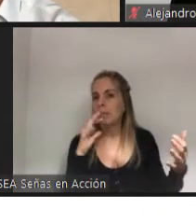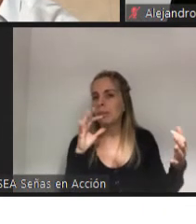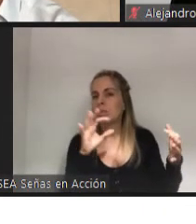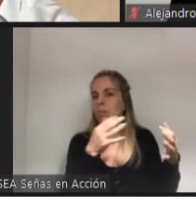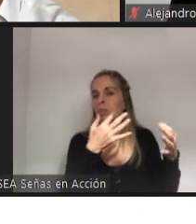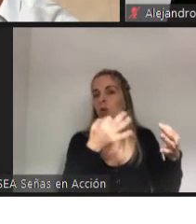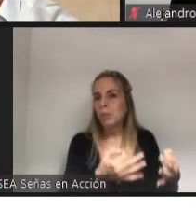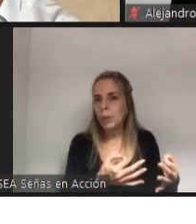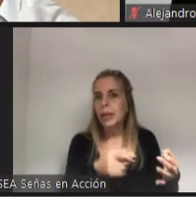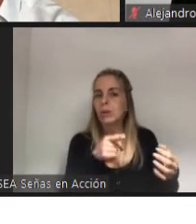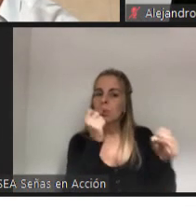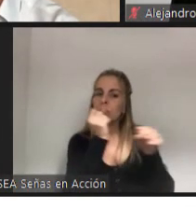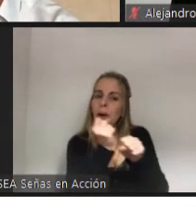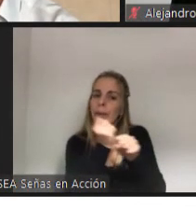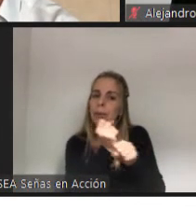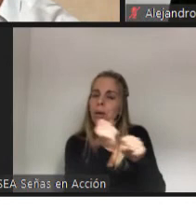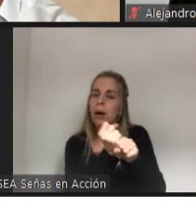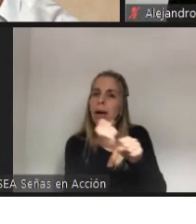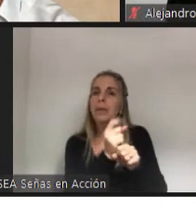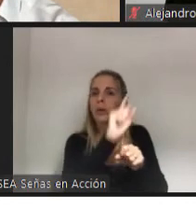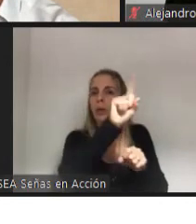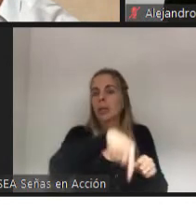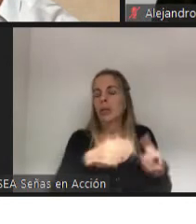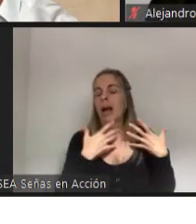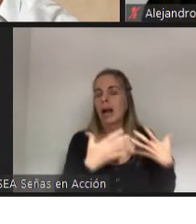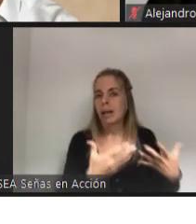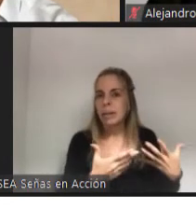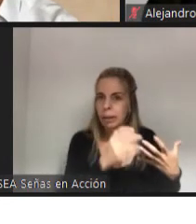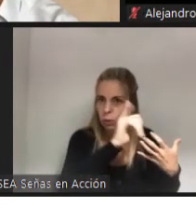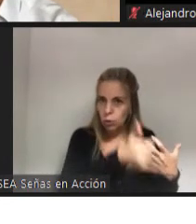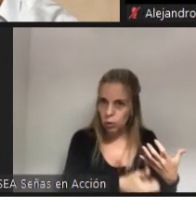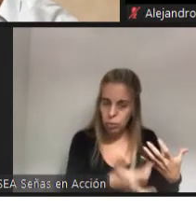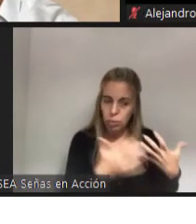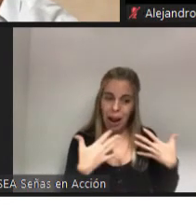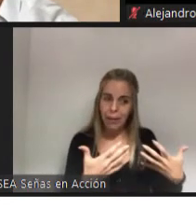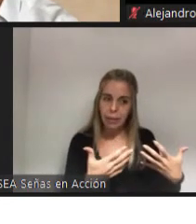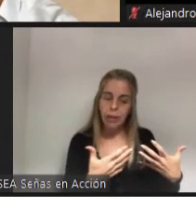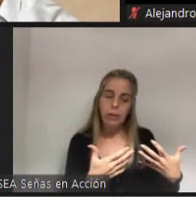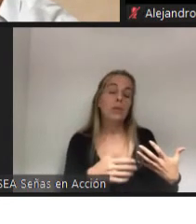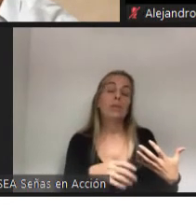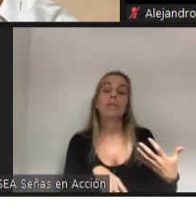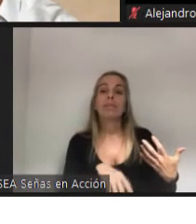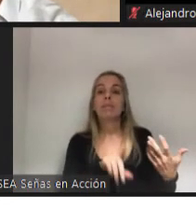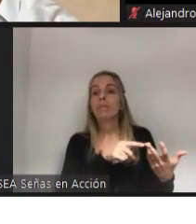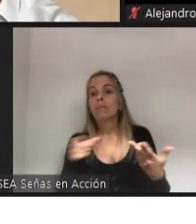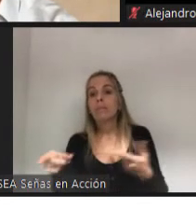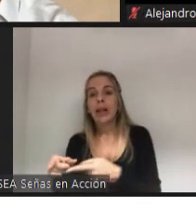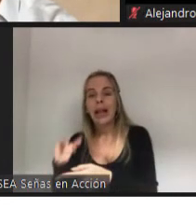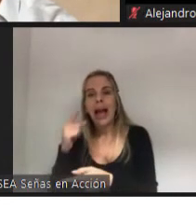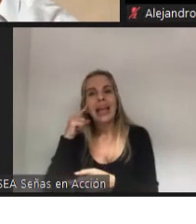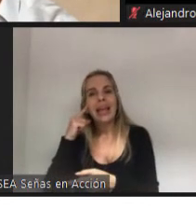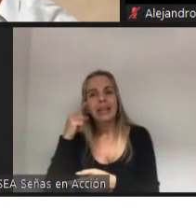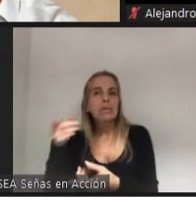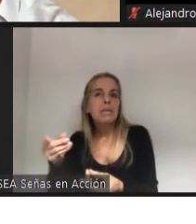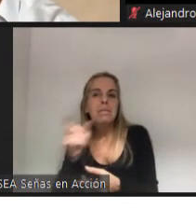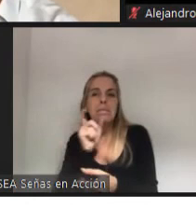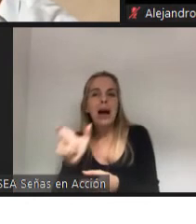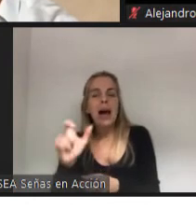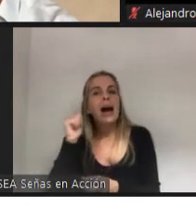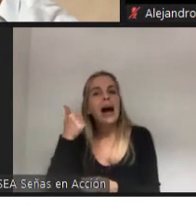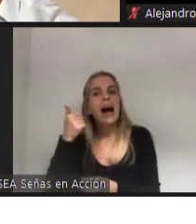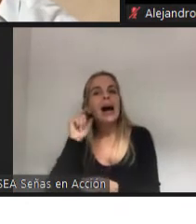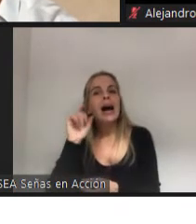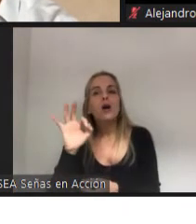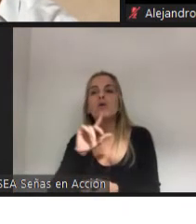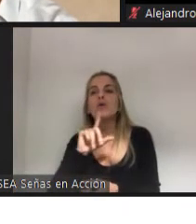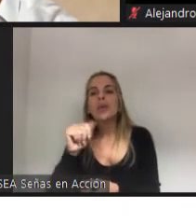is possible. So we work, and we keep working, and at some point we are tired. Then the idea of exhaustion